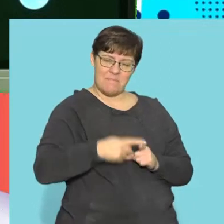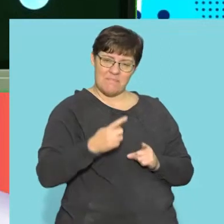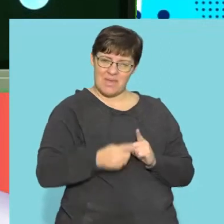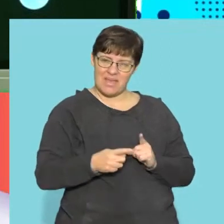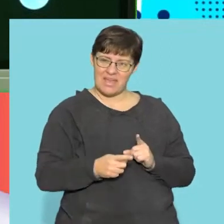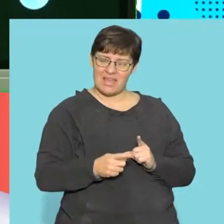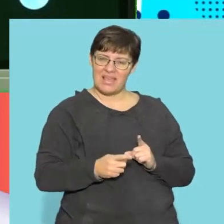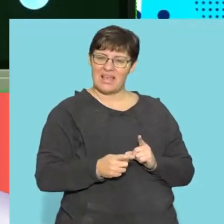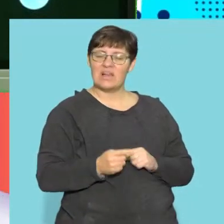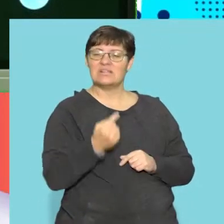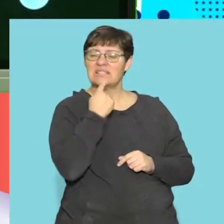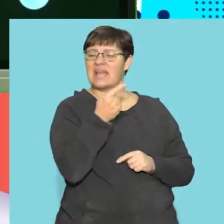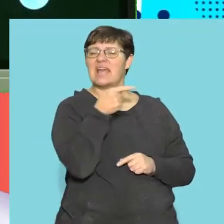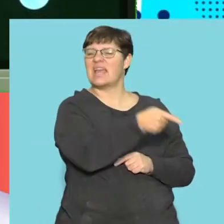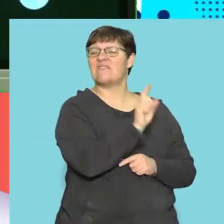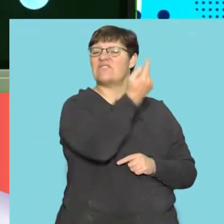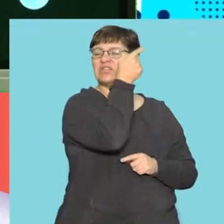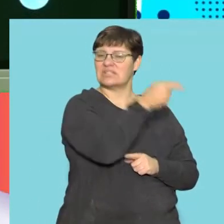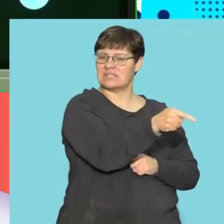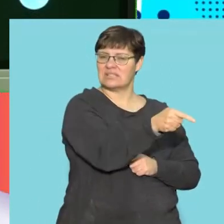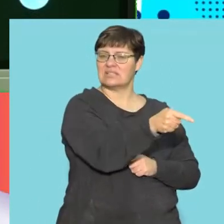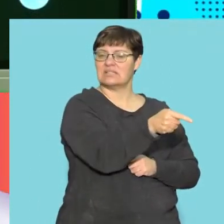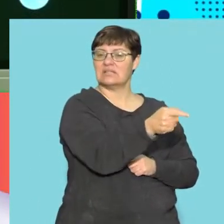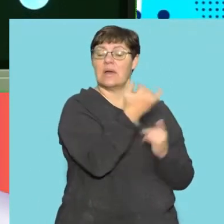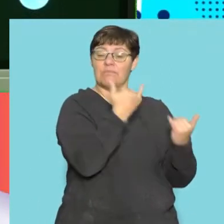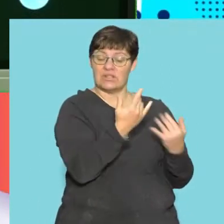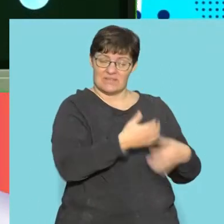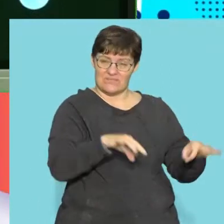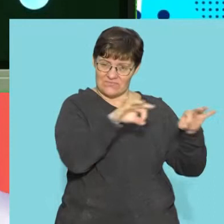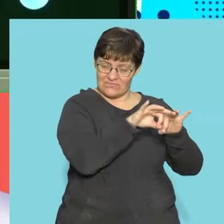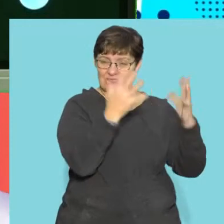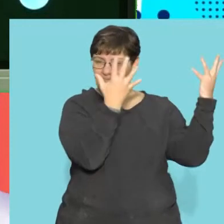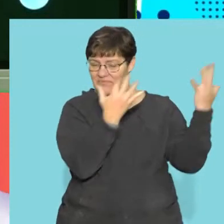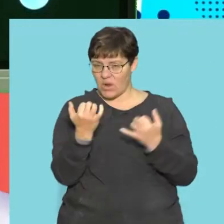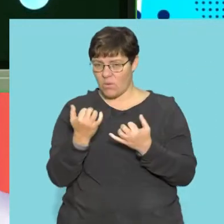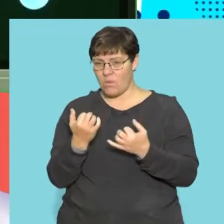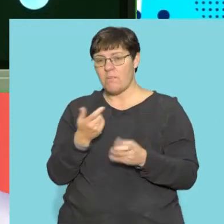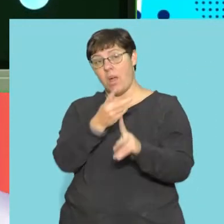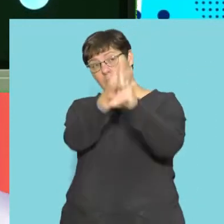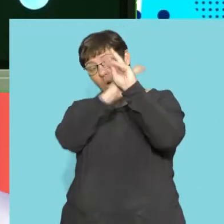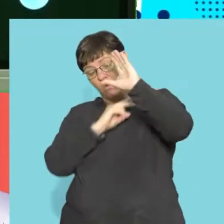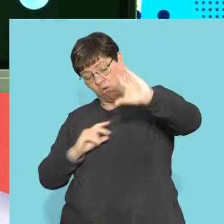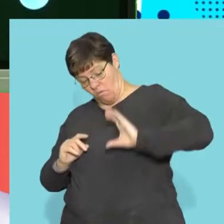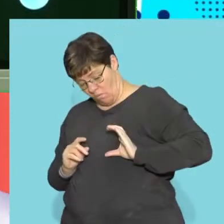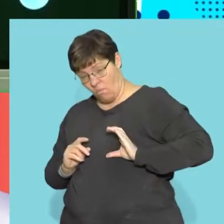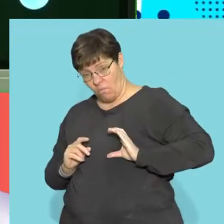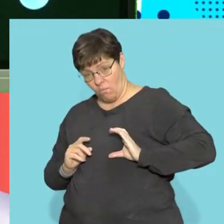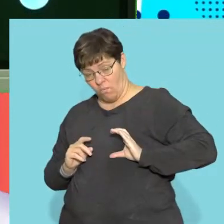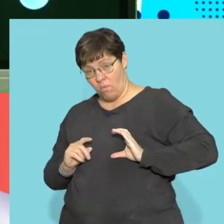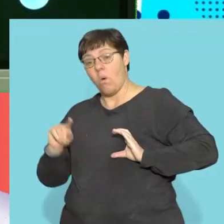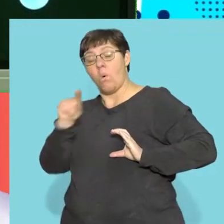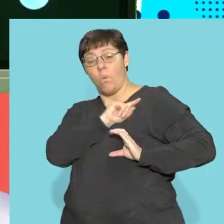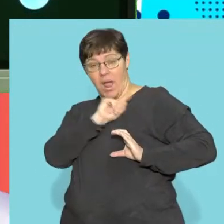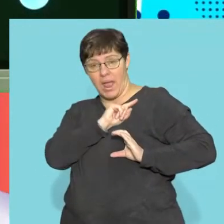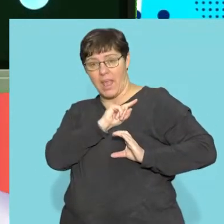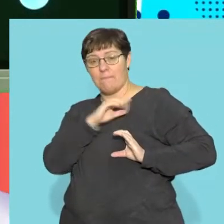the very first scenario I spoke about where I said you can use the present value to calculate how much you must borrow from the bank, provided you